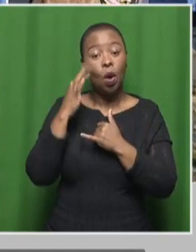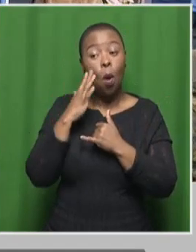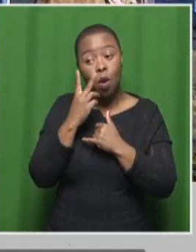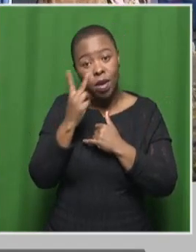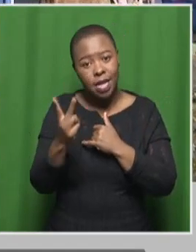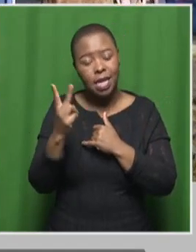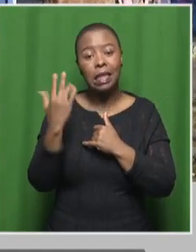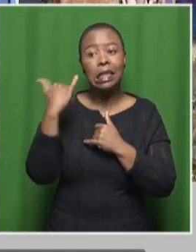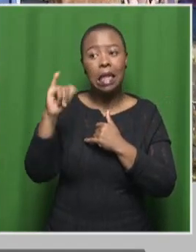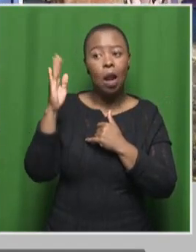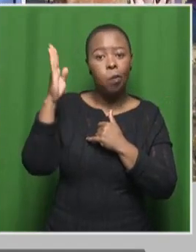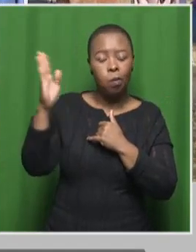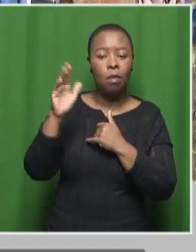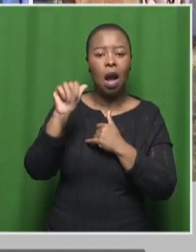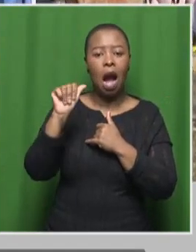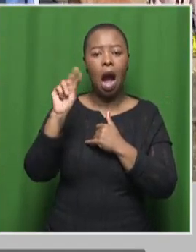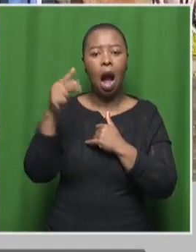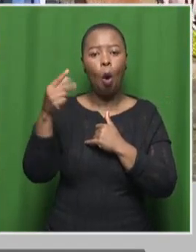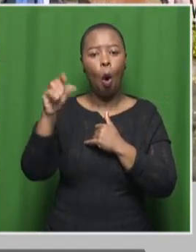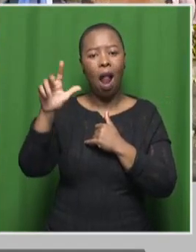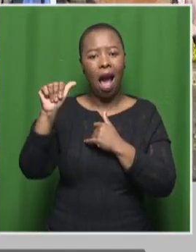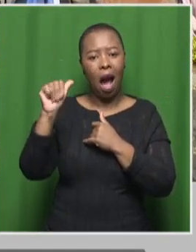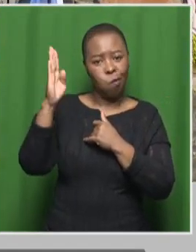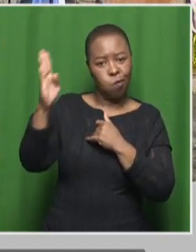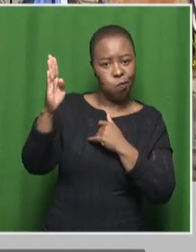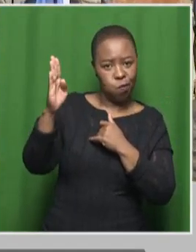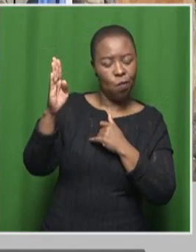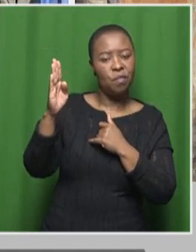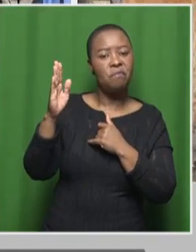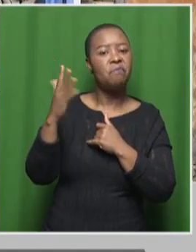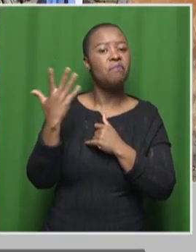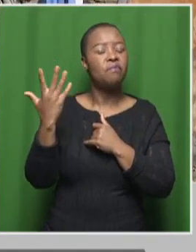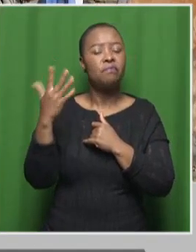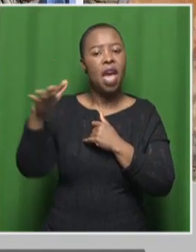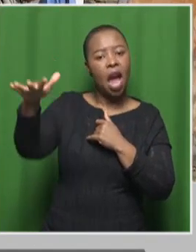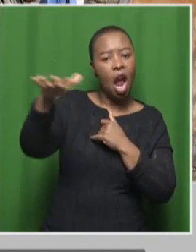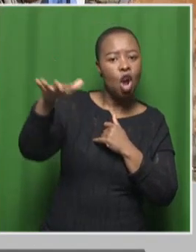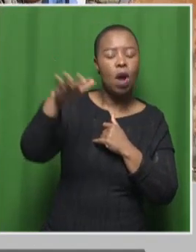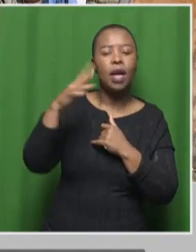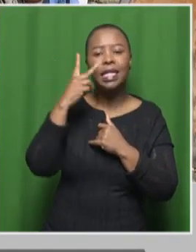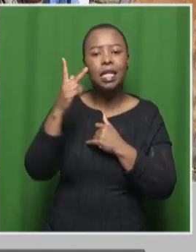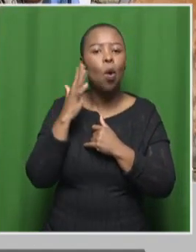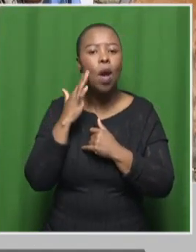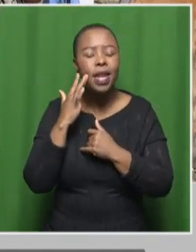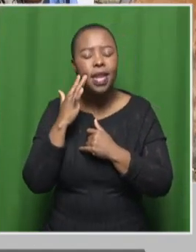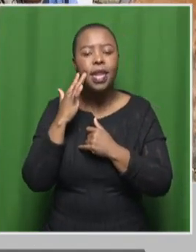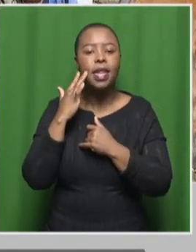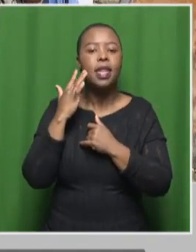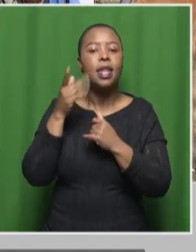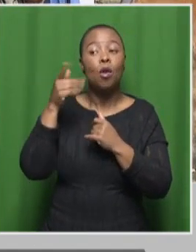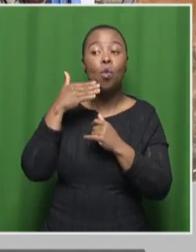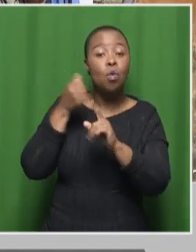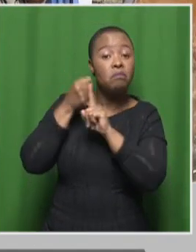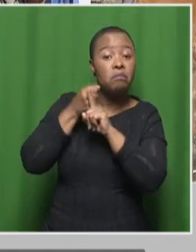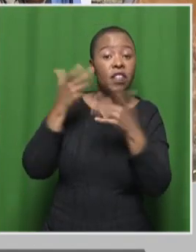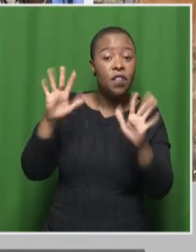remains that are still in Angola, for example, when we will see those return in challenging areas such as that, when we will see those liberation heroes return to